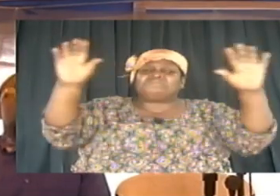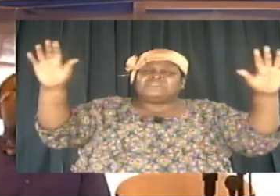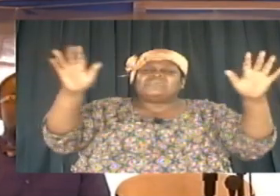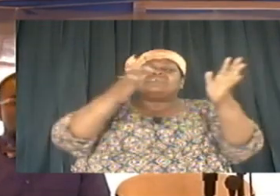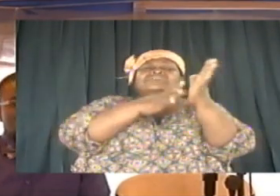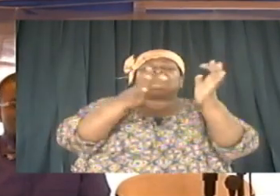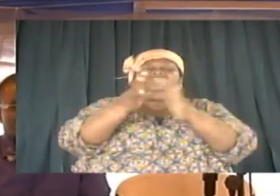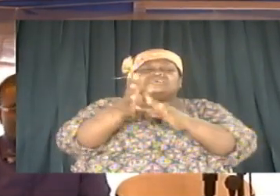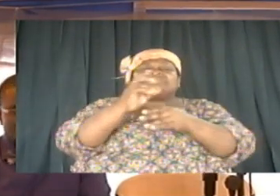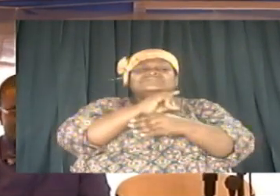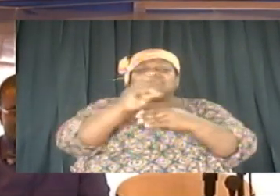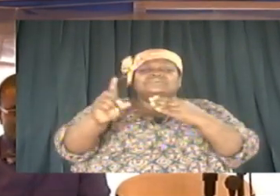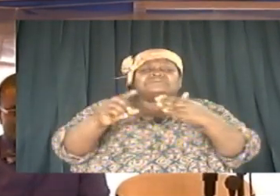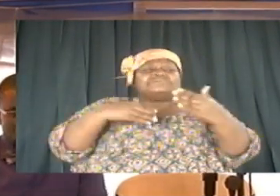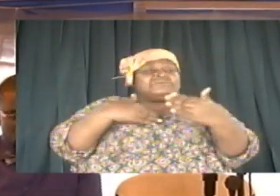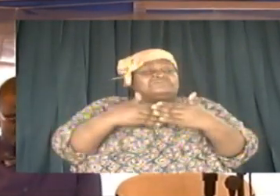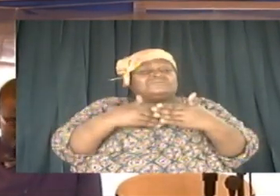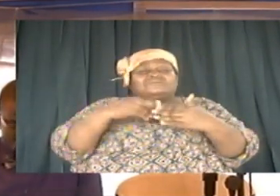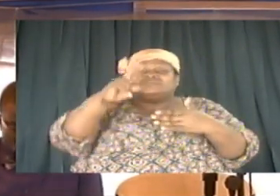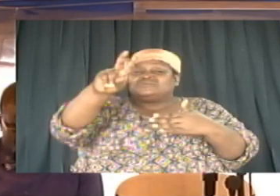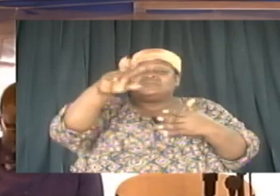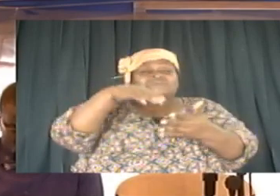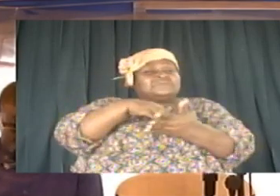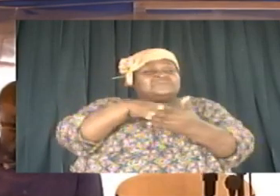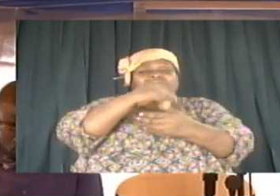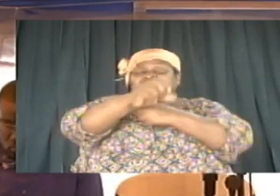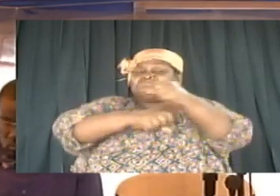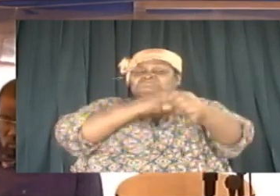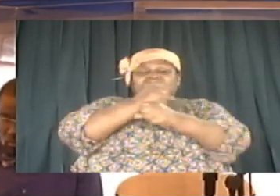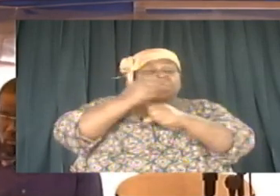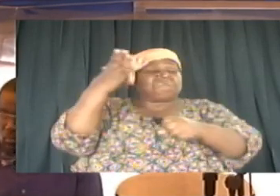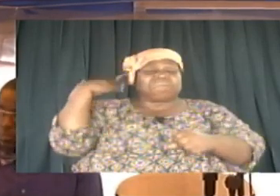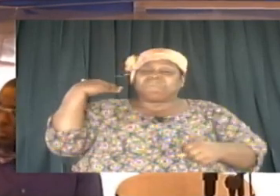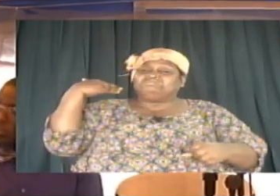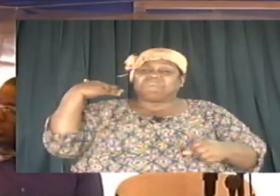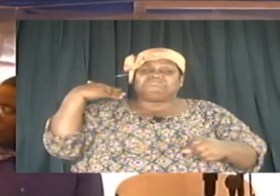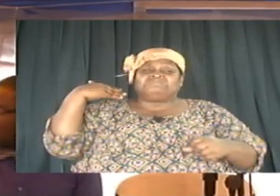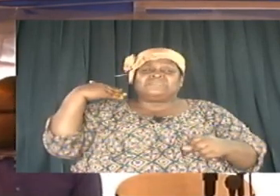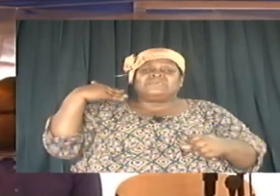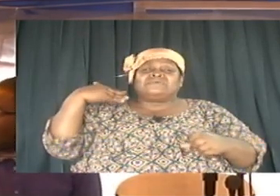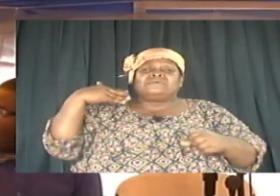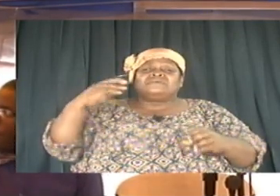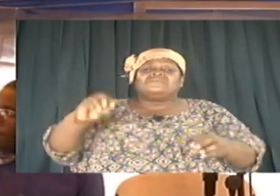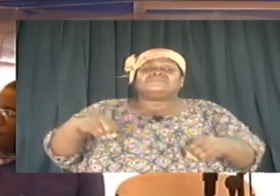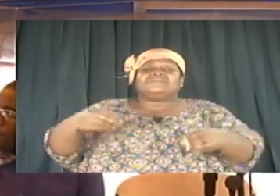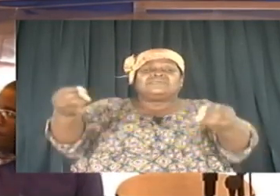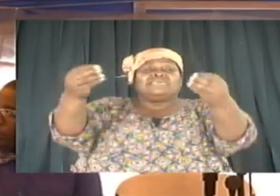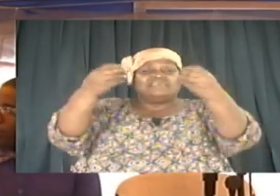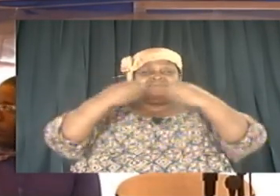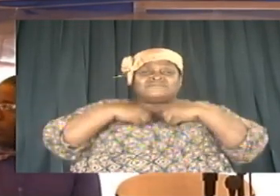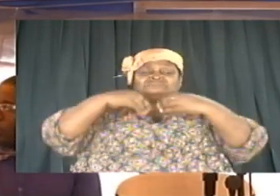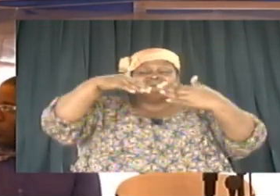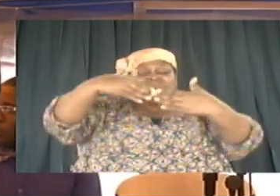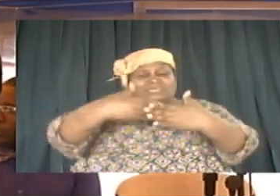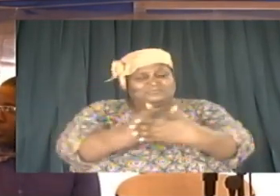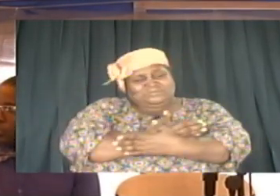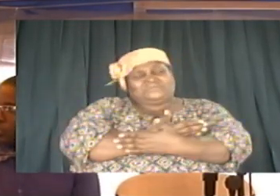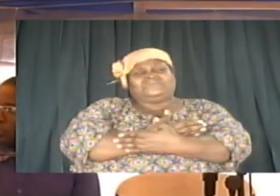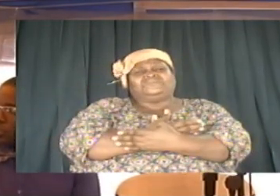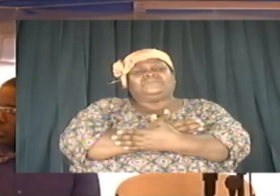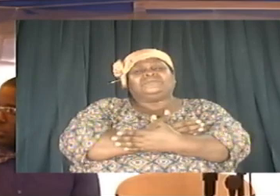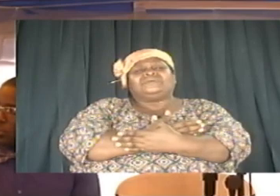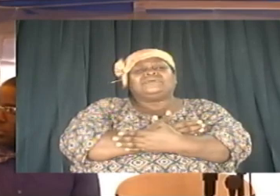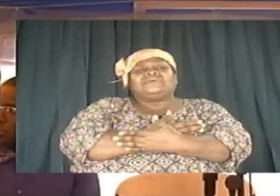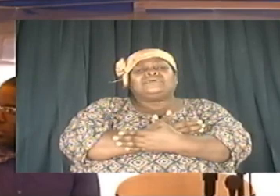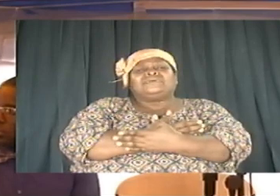made nearly 2,000 years ago, it is going to give us a new